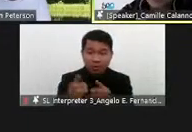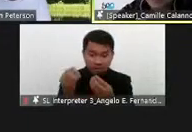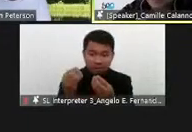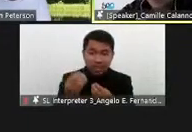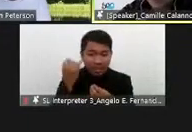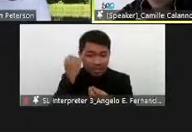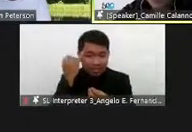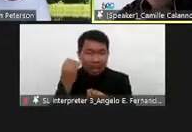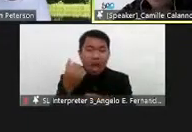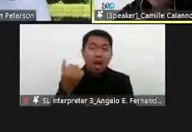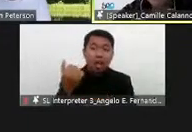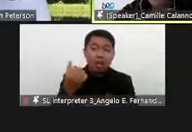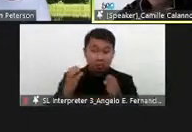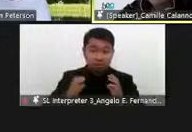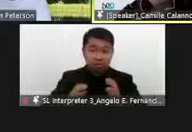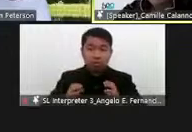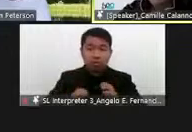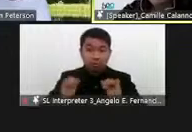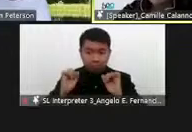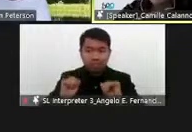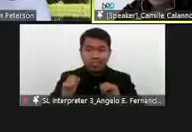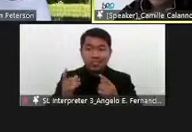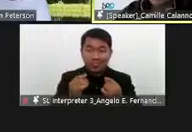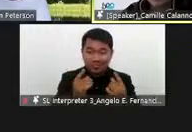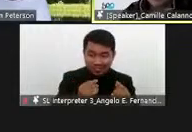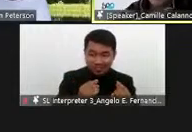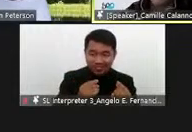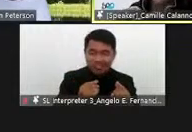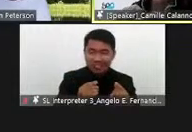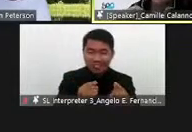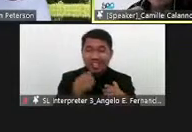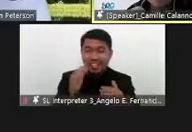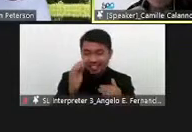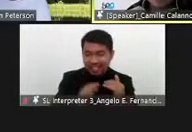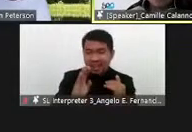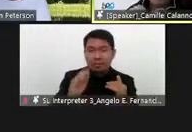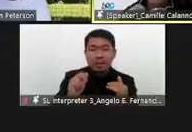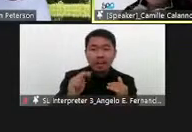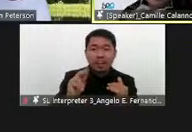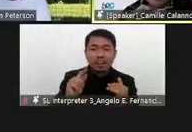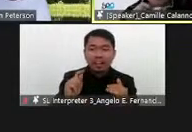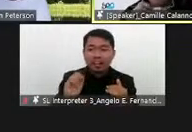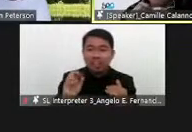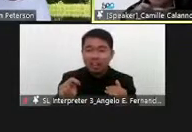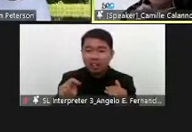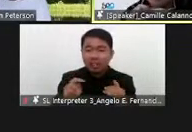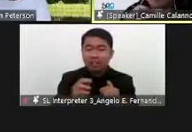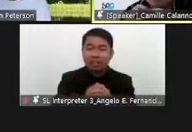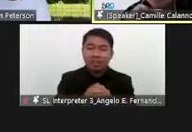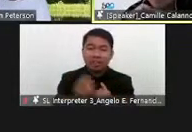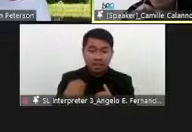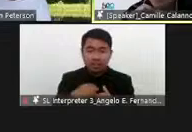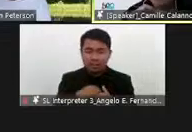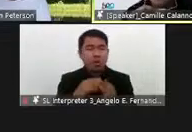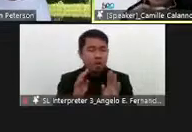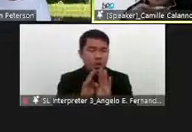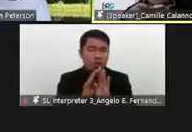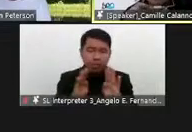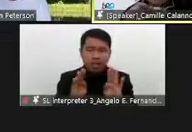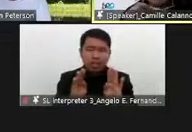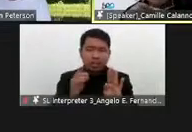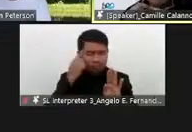the other textiles that we could pair the Bantan cloth with. So again, we're open for collaboration.